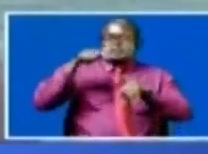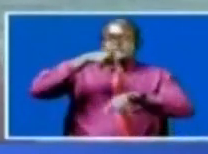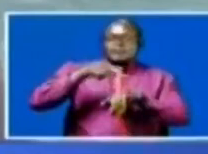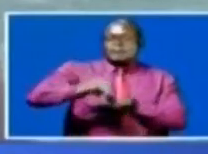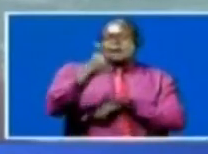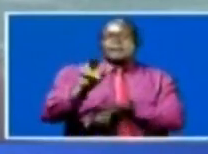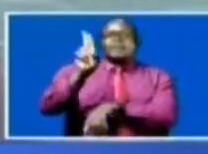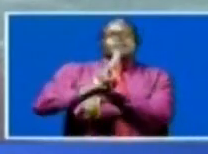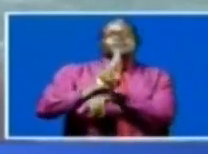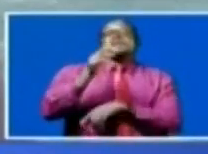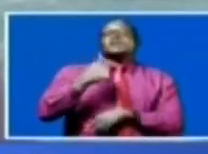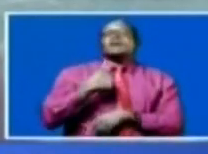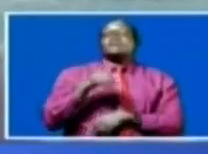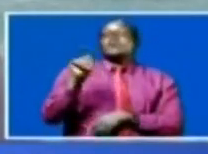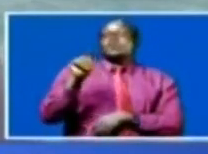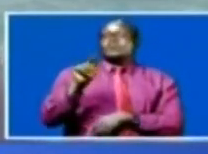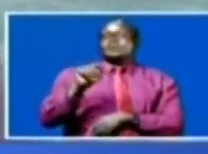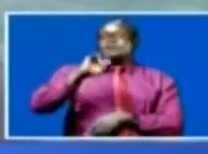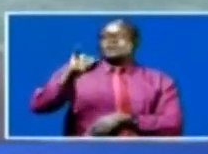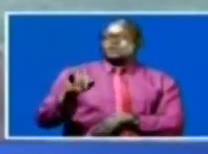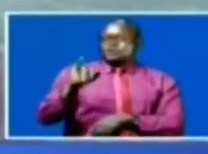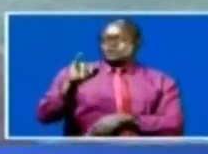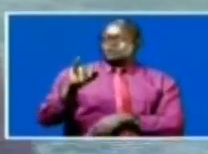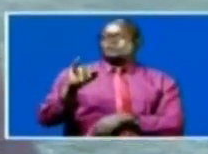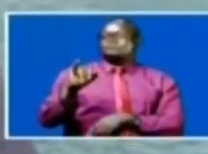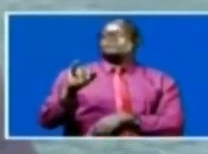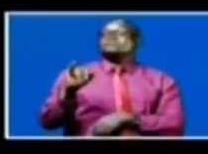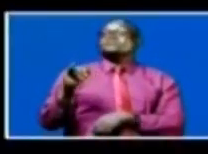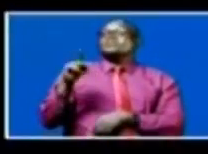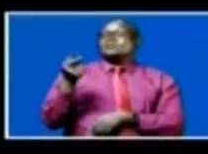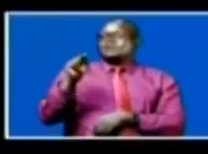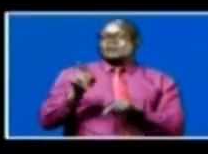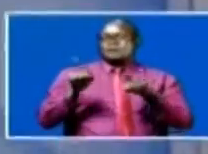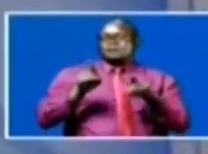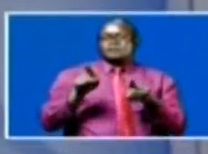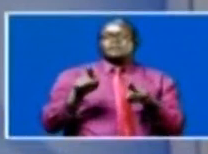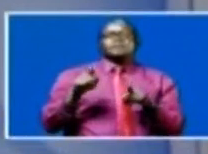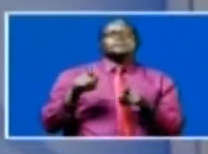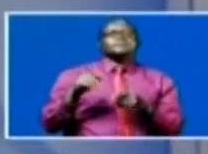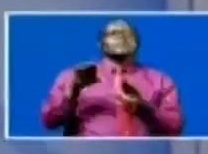other uses. Tobias Chanji, KTN News, Adventure Diaries.